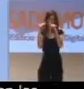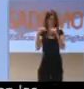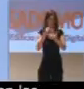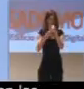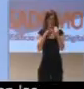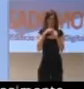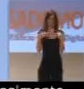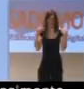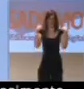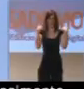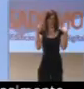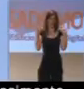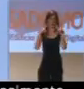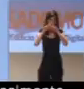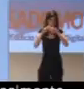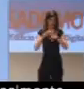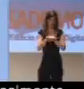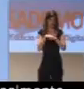academia,